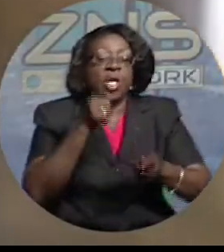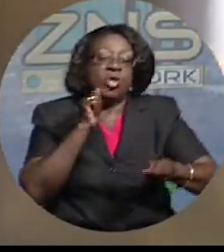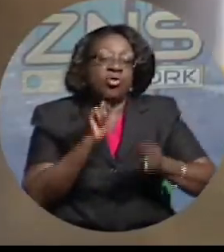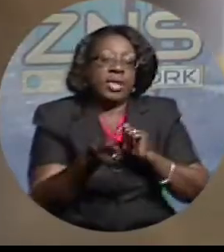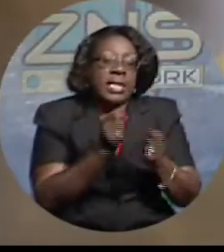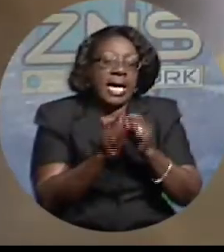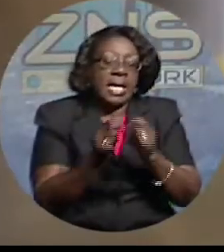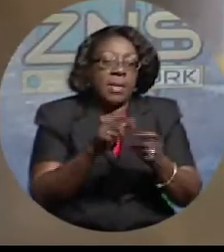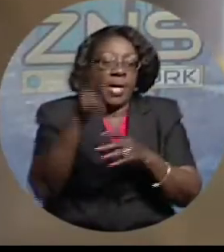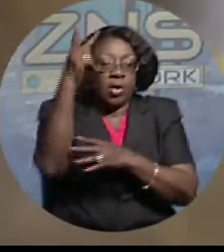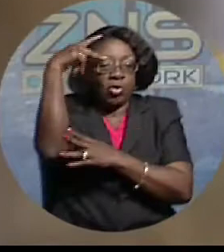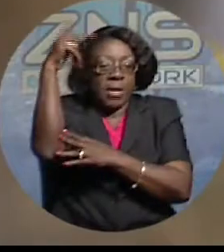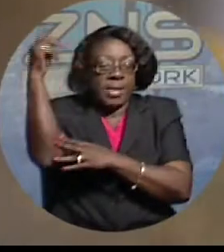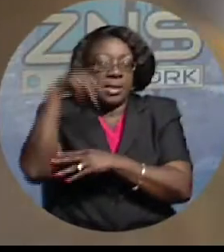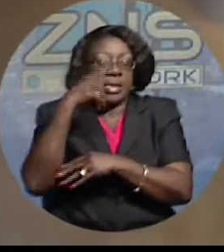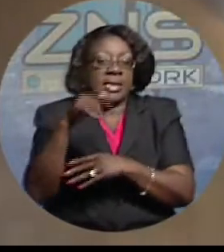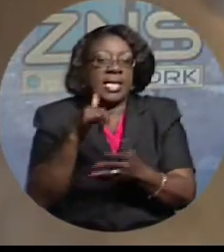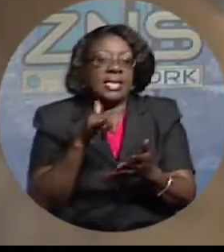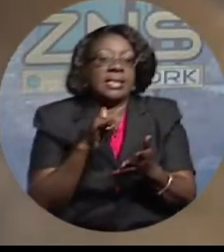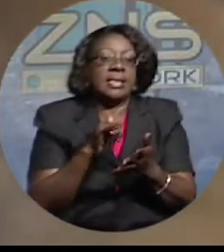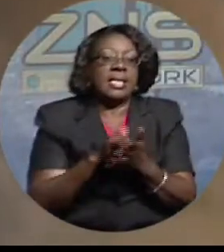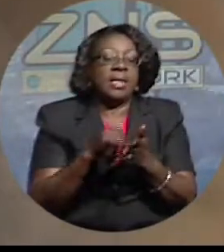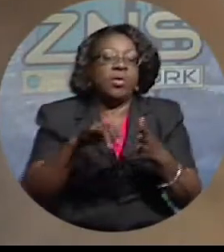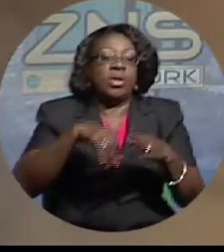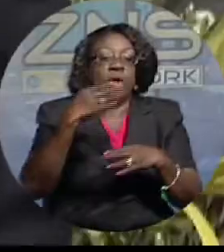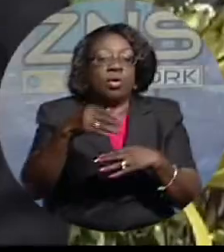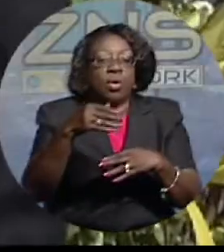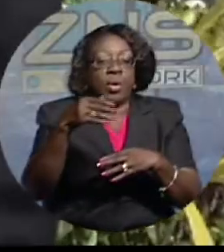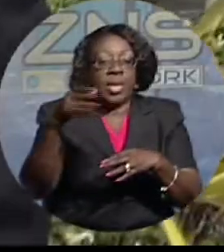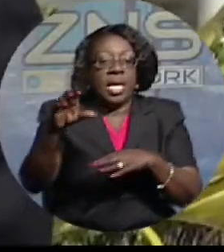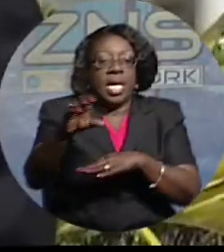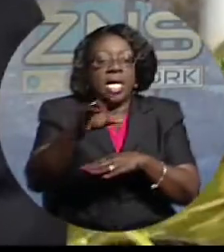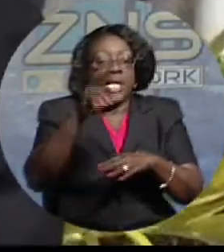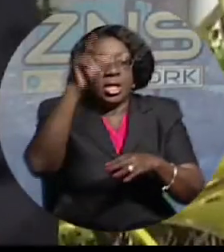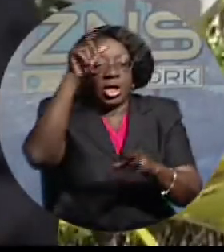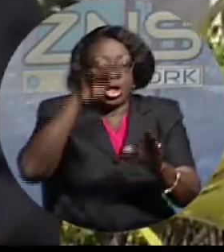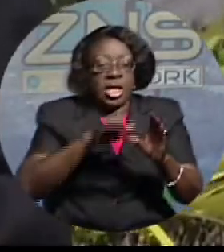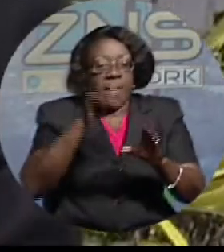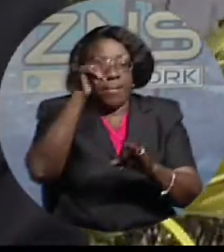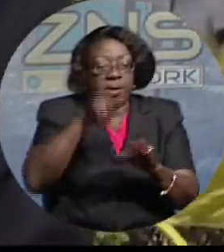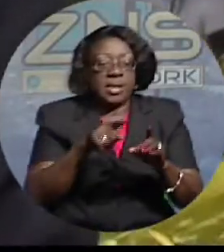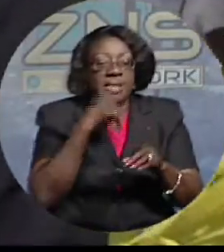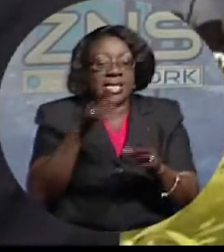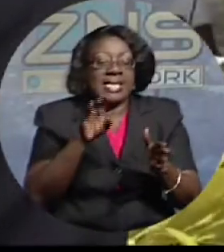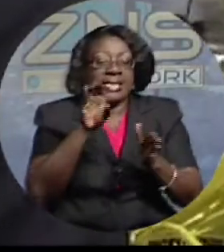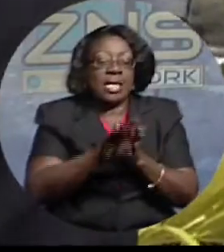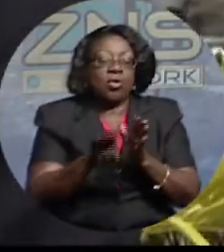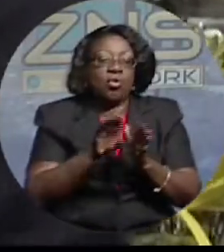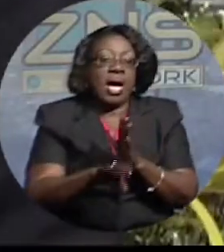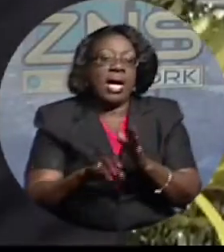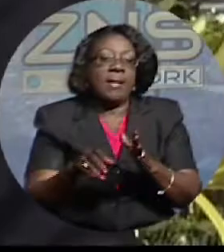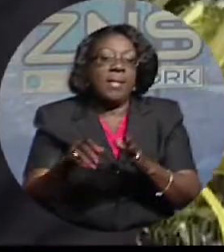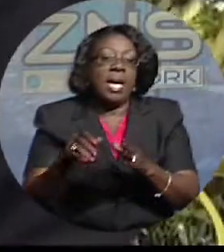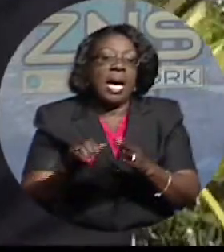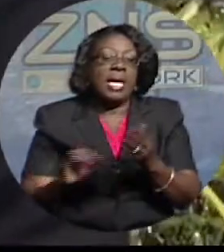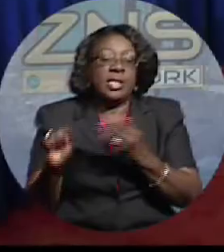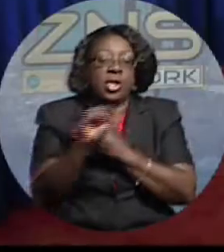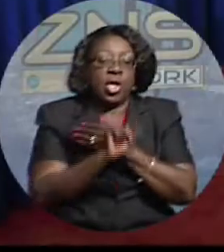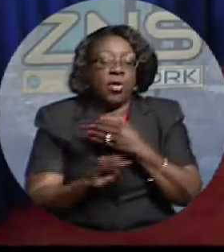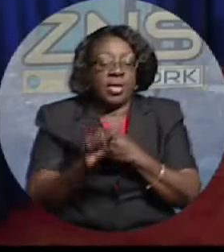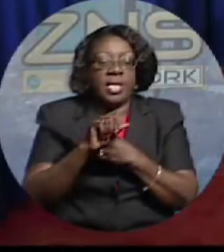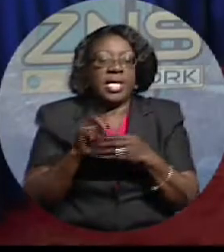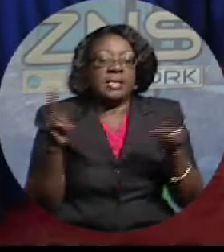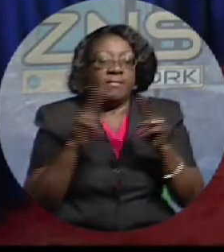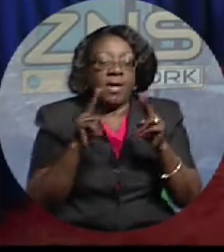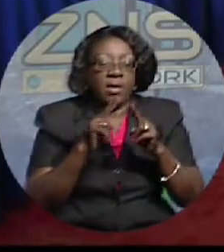Prime Minister Kamla Persad-Bissessar, who is the outgoing CARICOM chairperson, said crime and security continue to be of critical concern to the